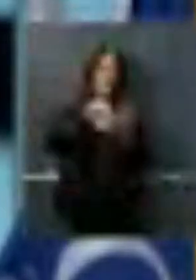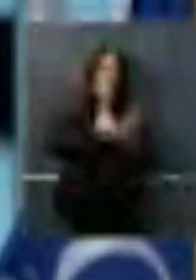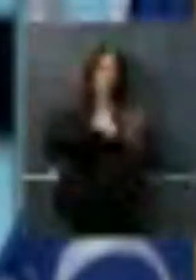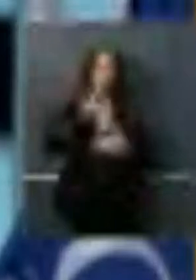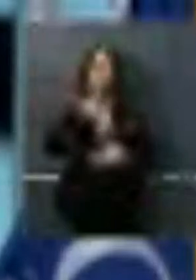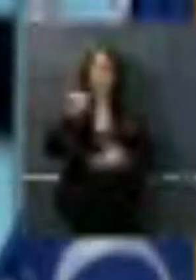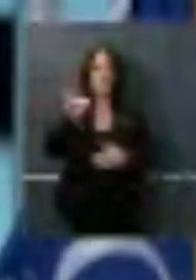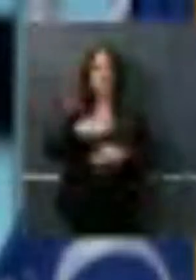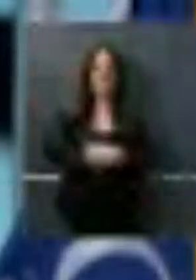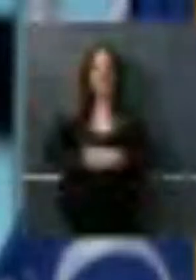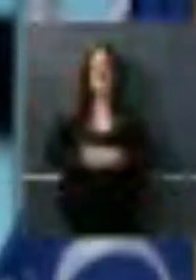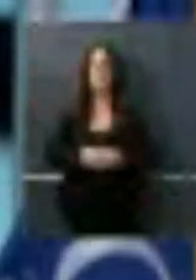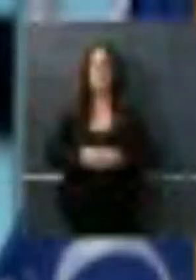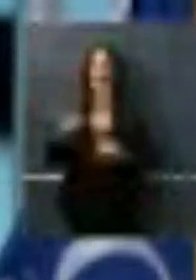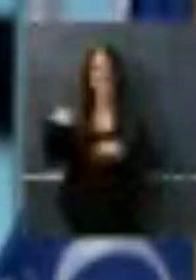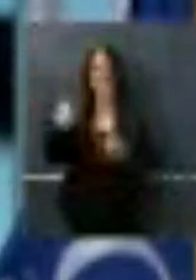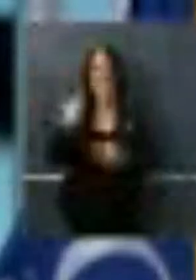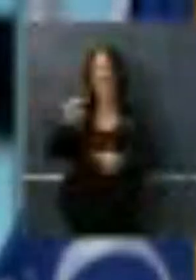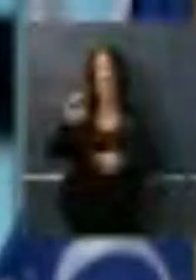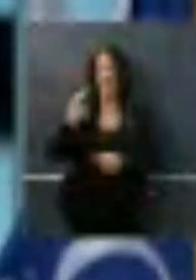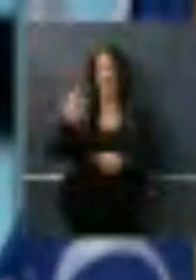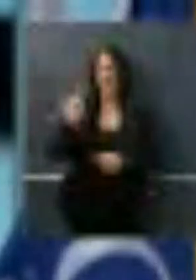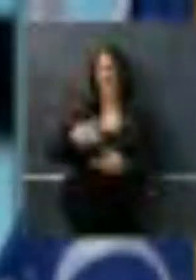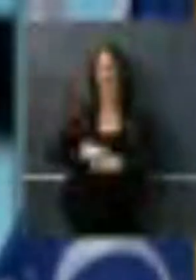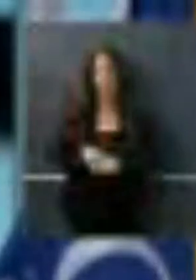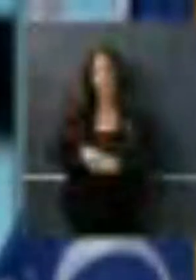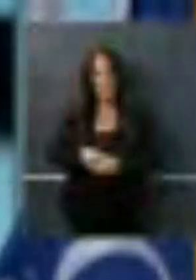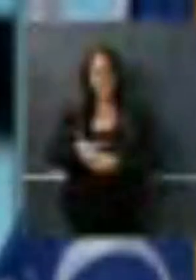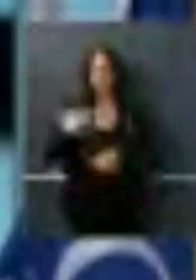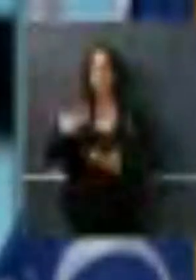the state of California has distributed